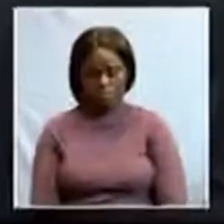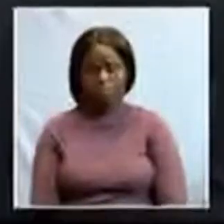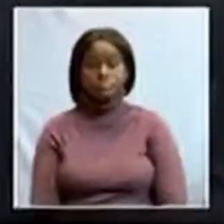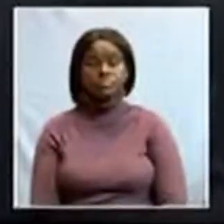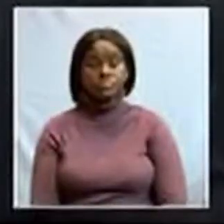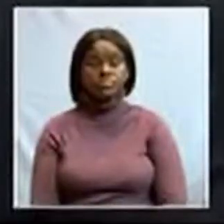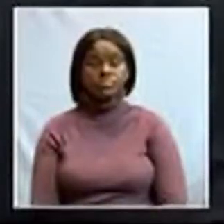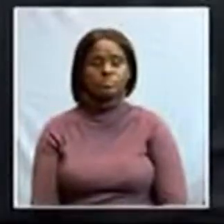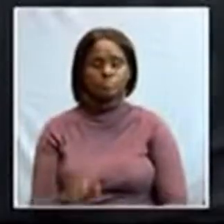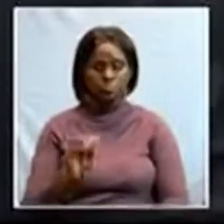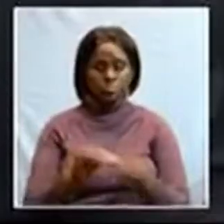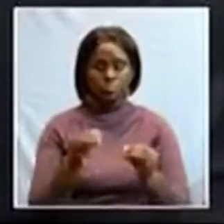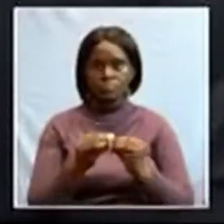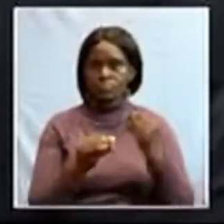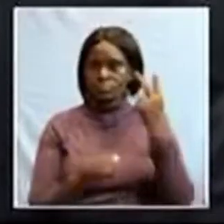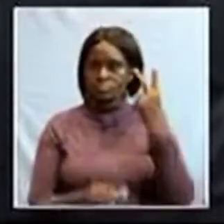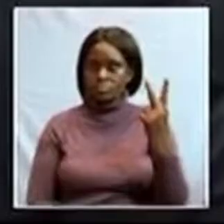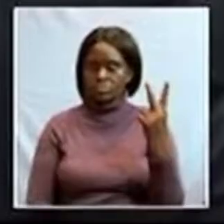Yeah, item number 2,